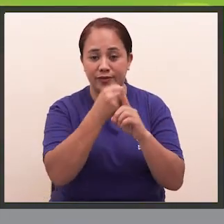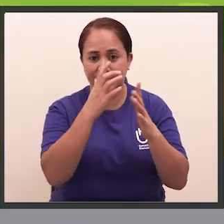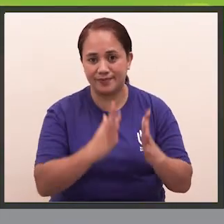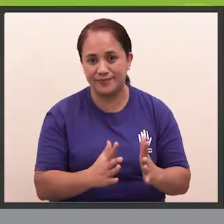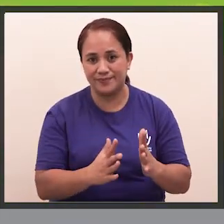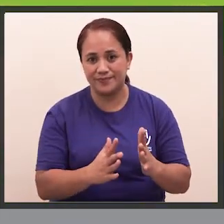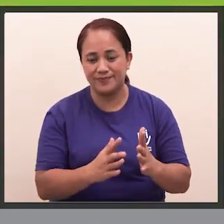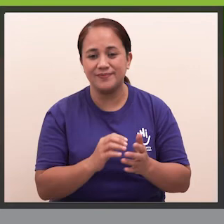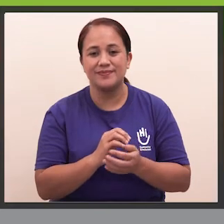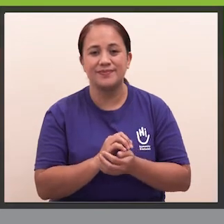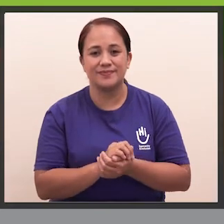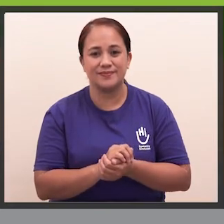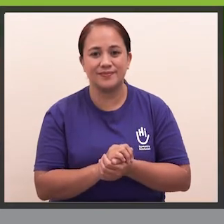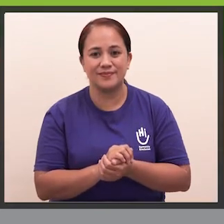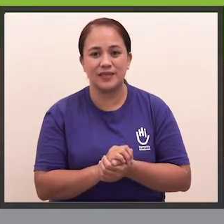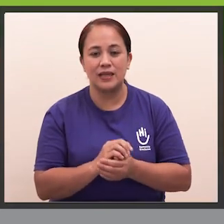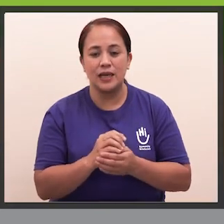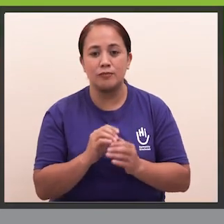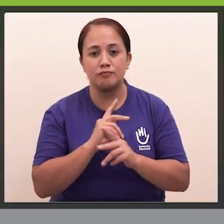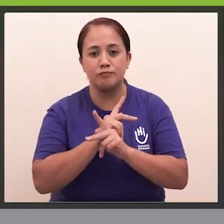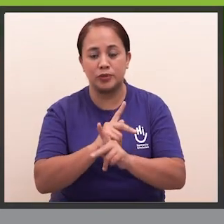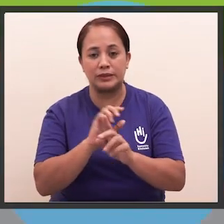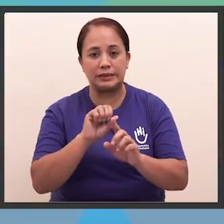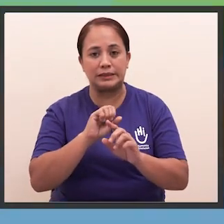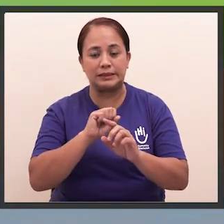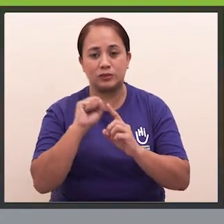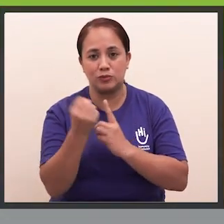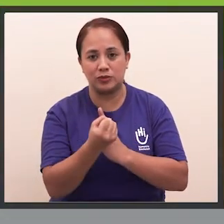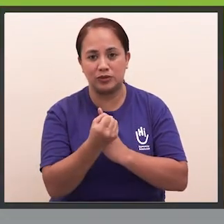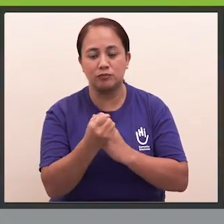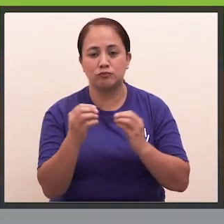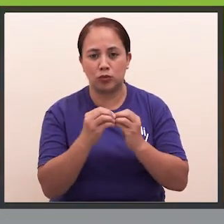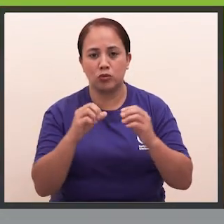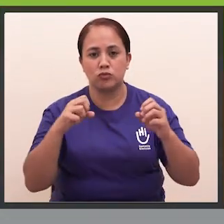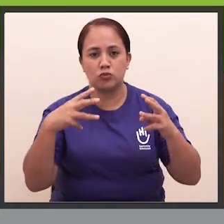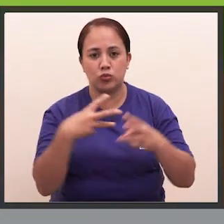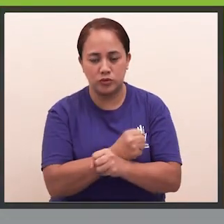victims and prevent the situation from